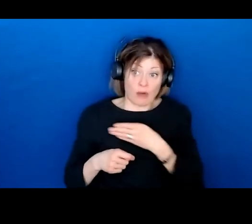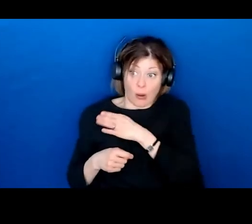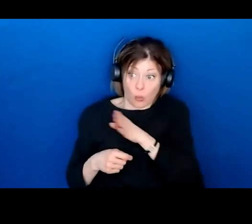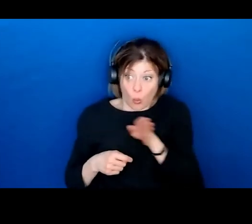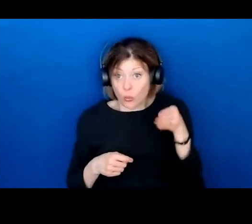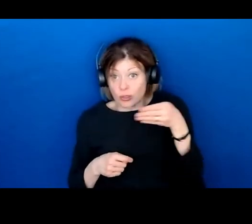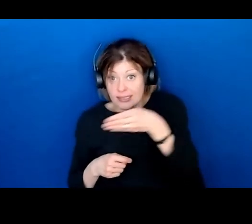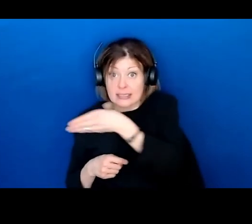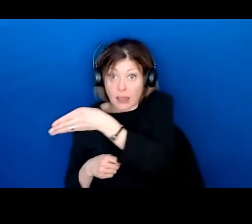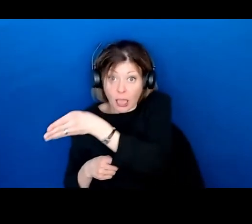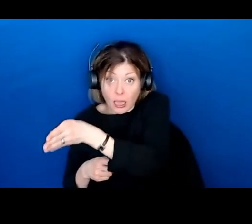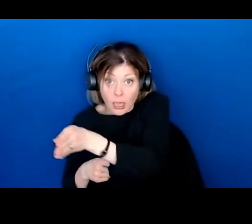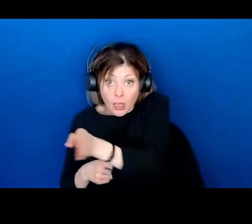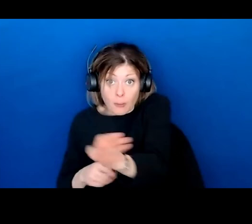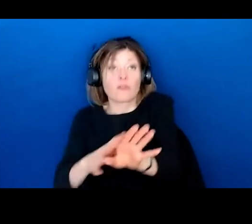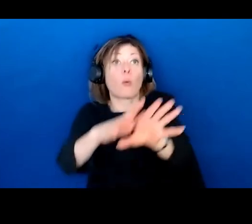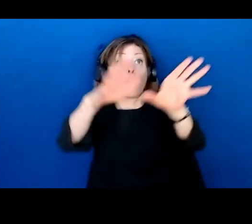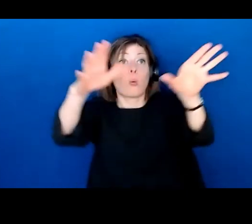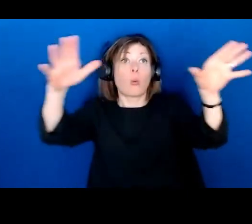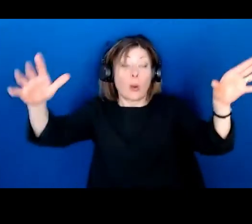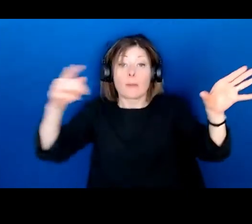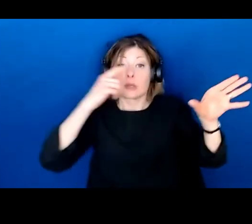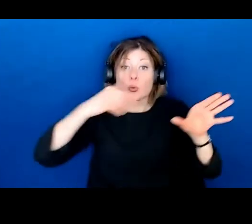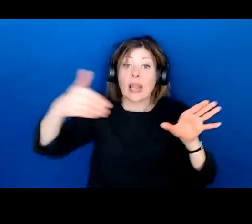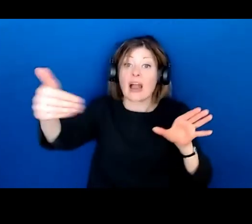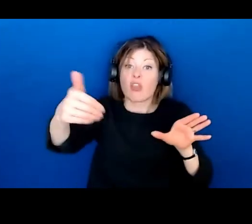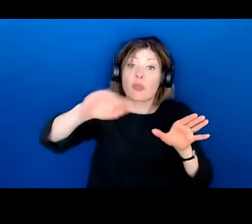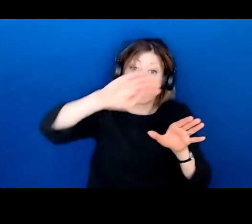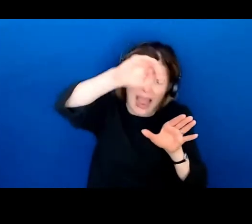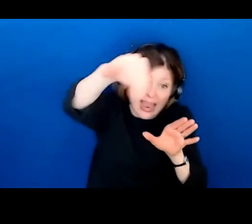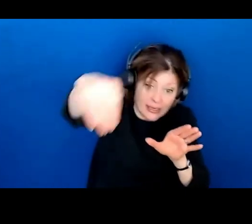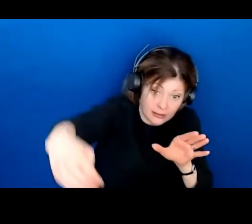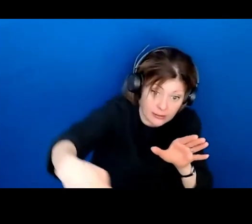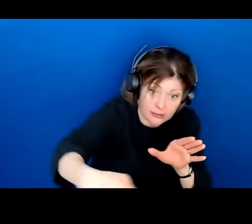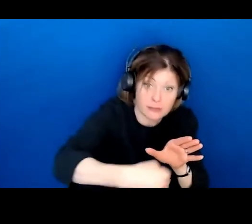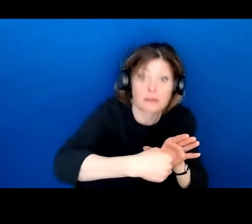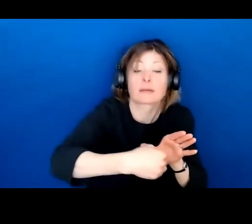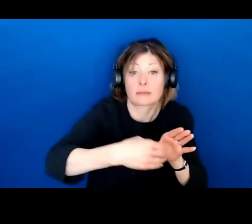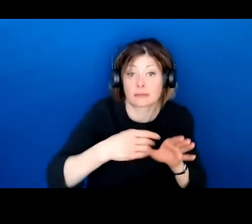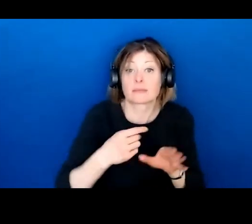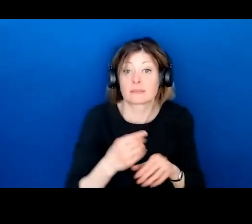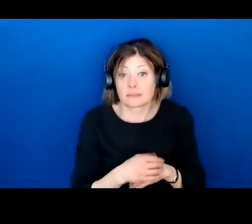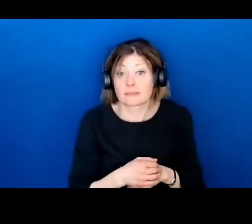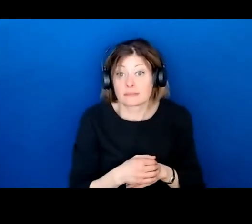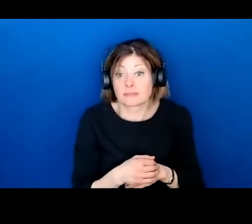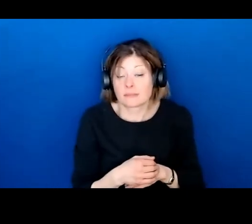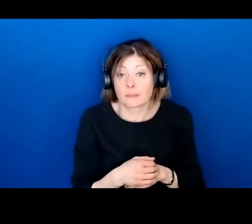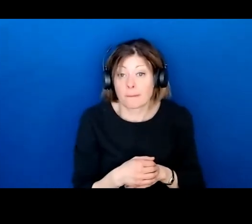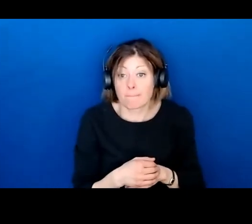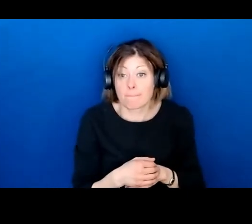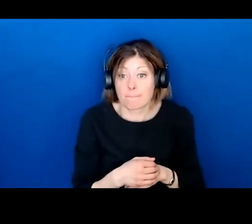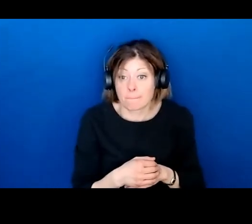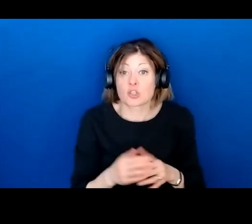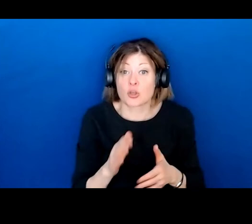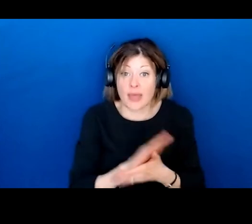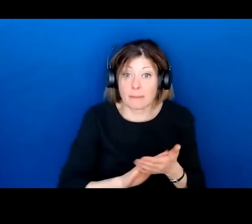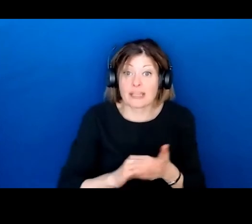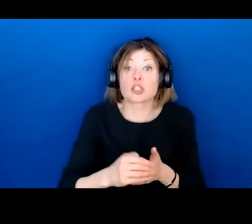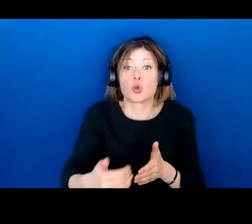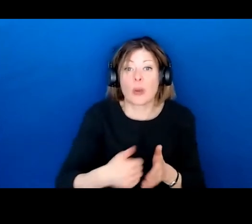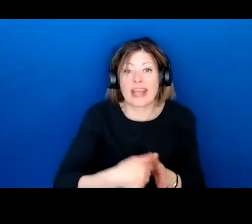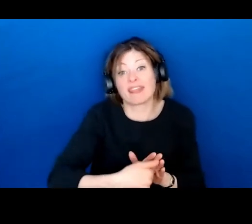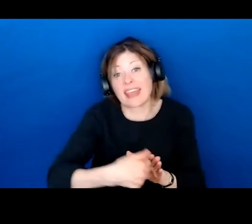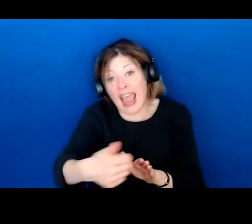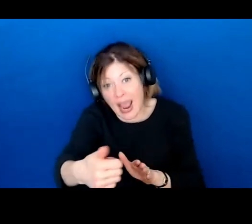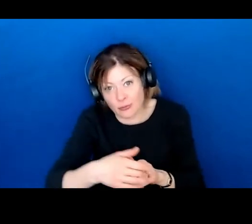corridor before they opened out into that big dome. But you get to go round the back and just into the dome, and